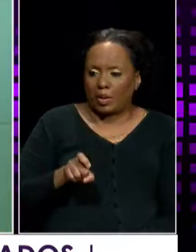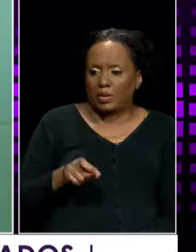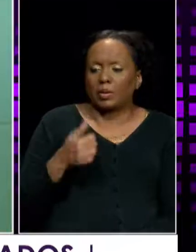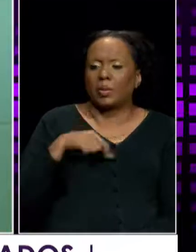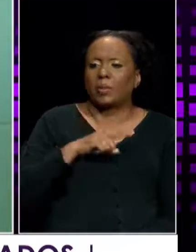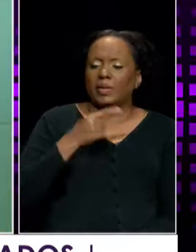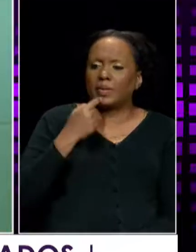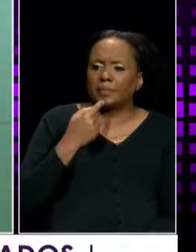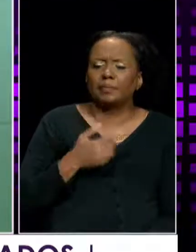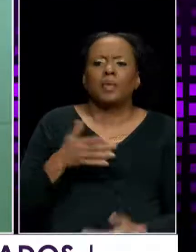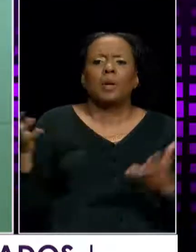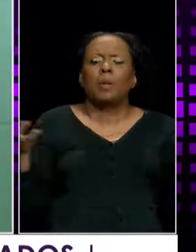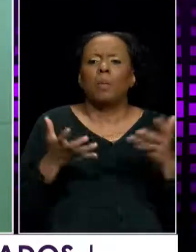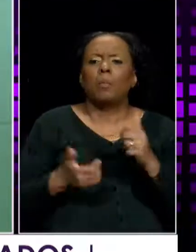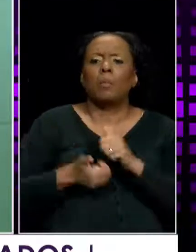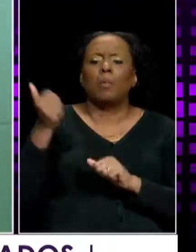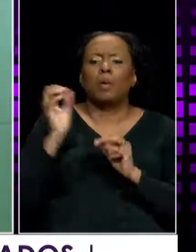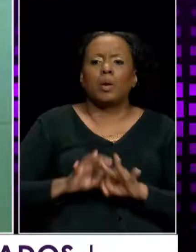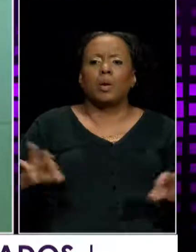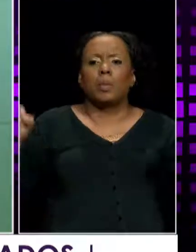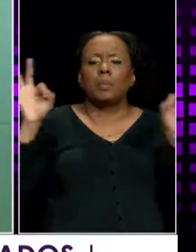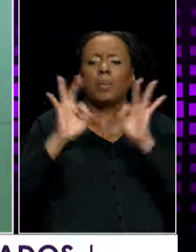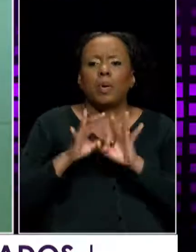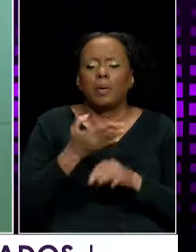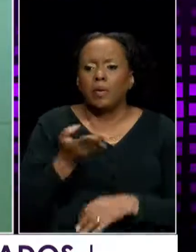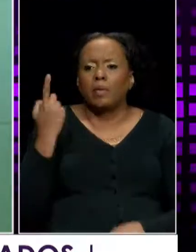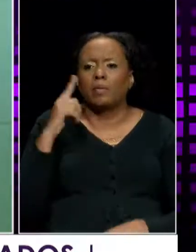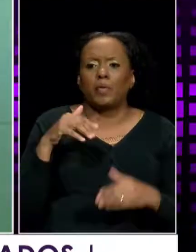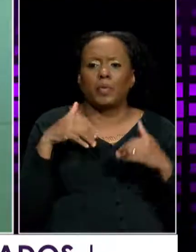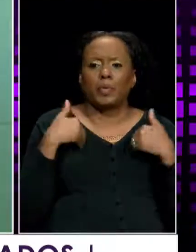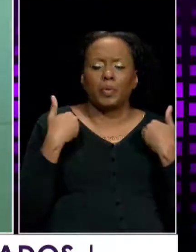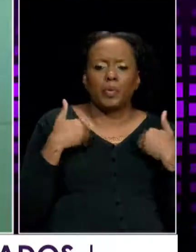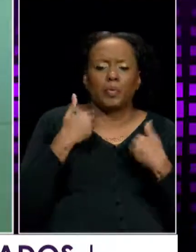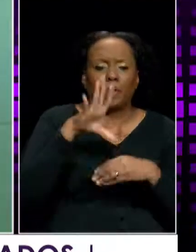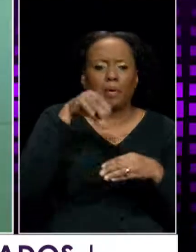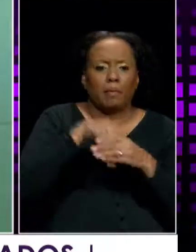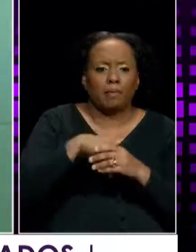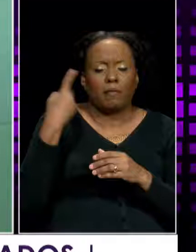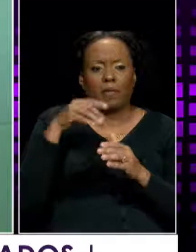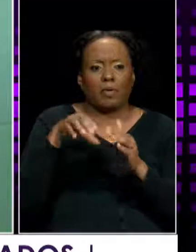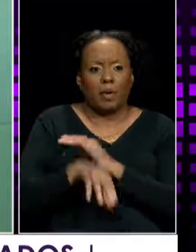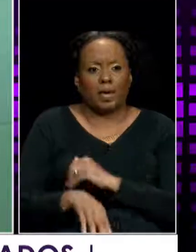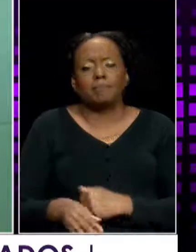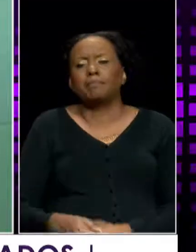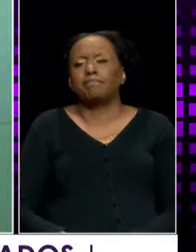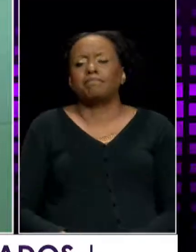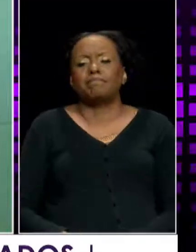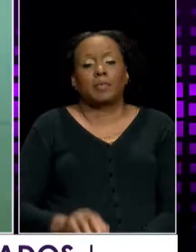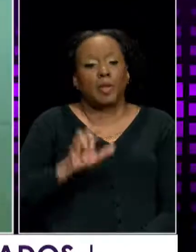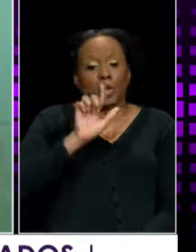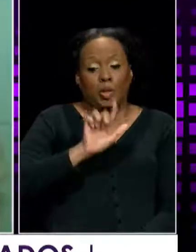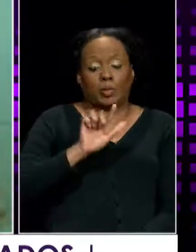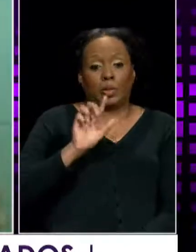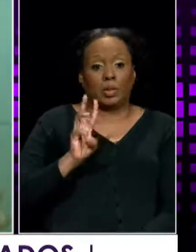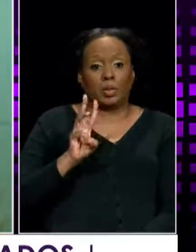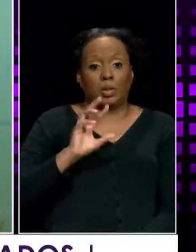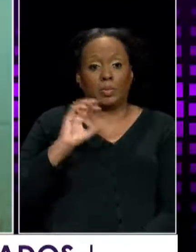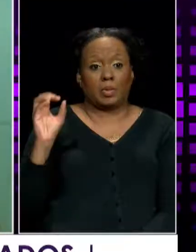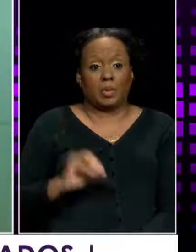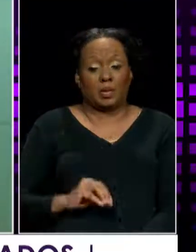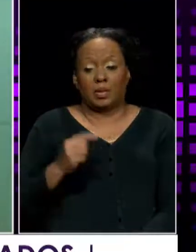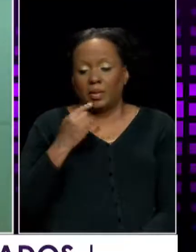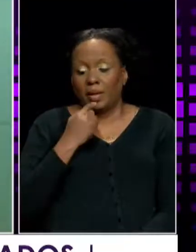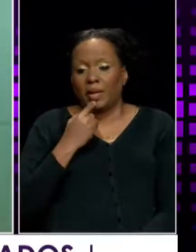is the most important factor for youth involvement in crime and violence? 26% noted lack of